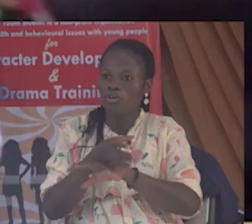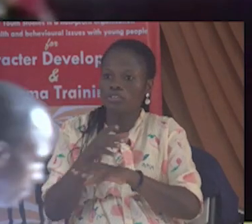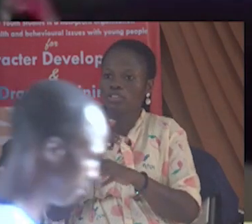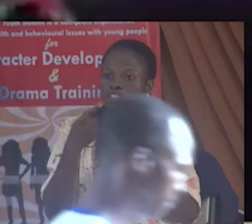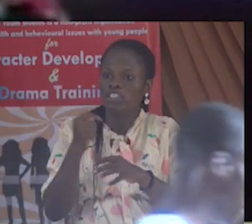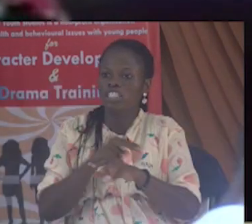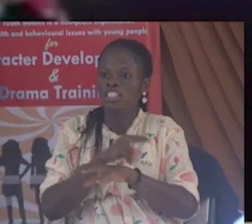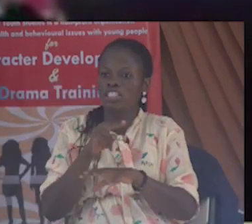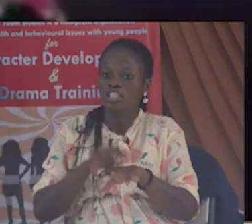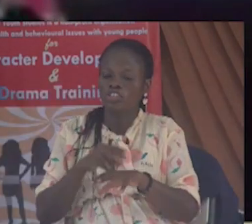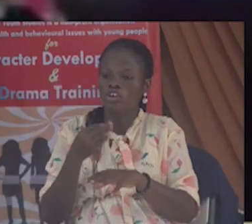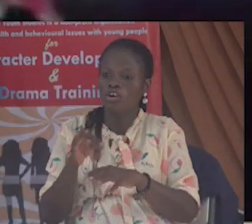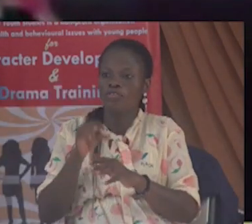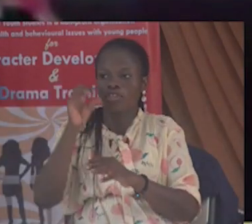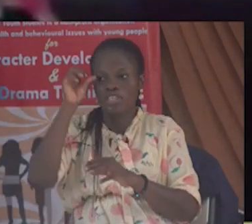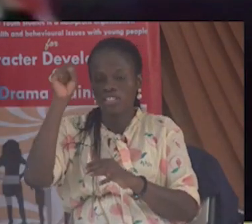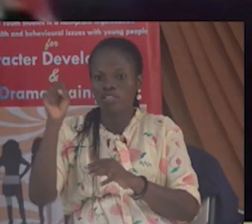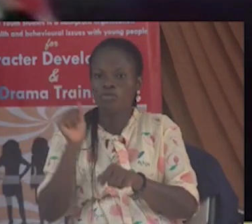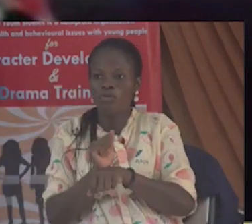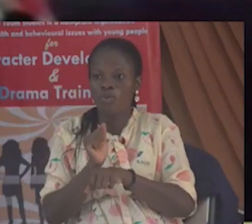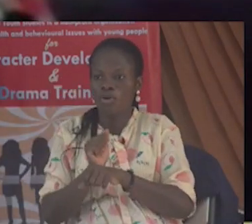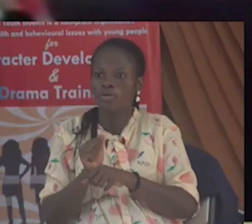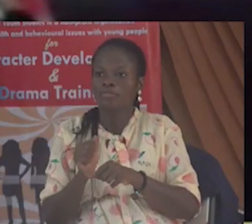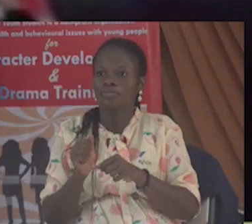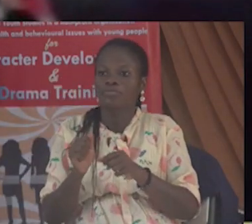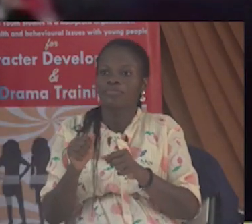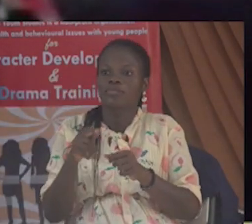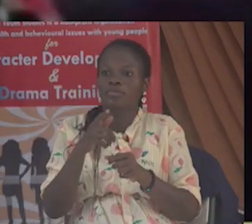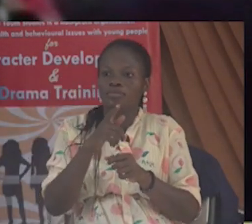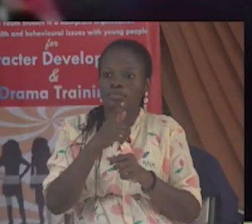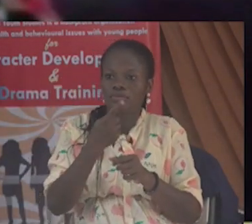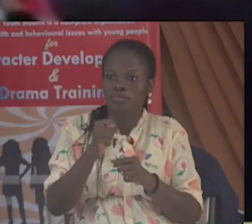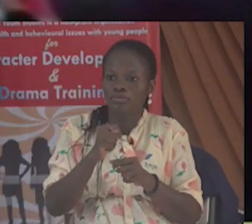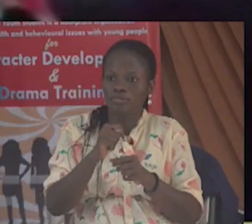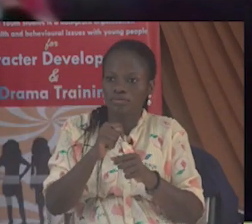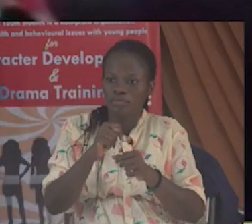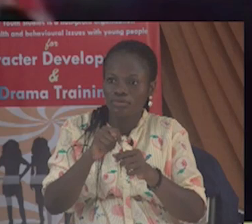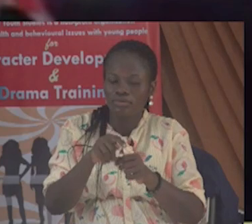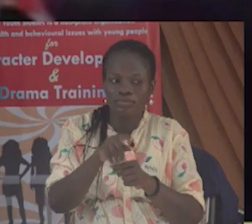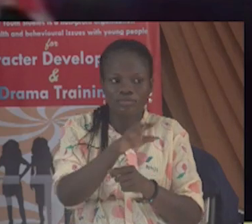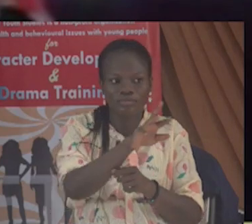his work. But however, he sends his warm greetings and